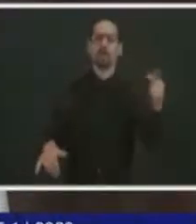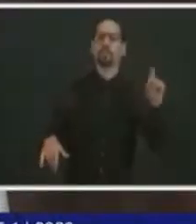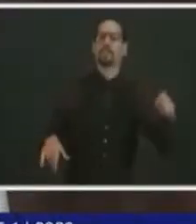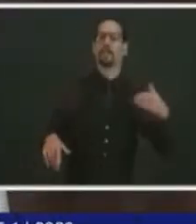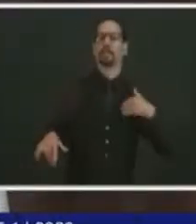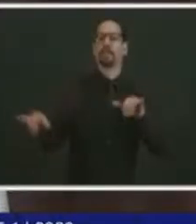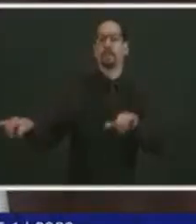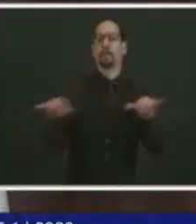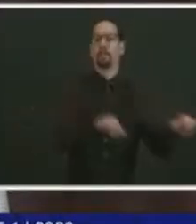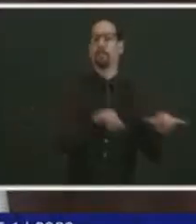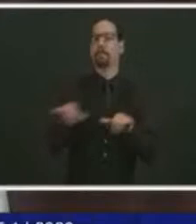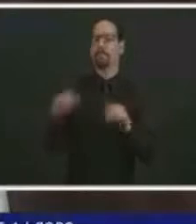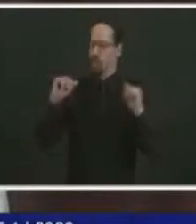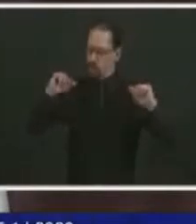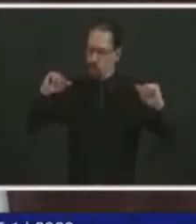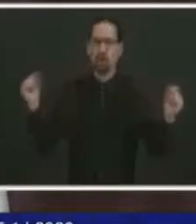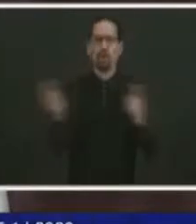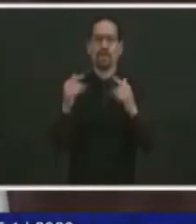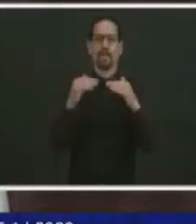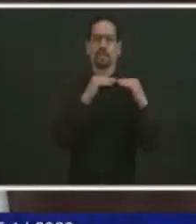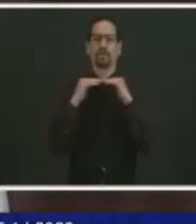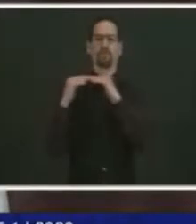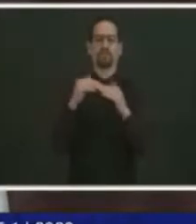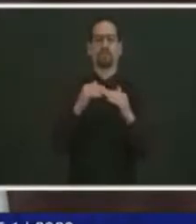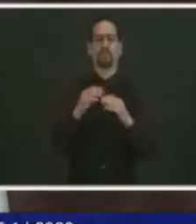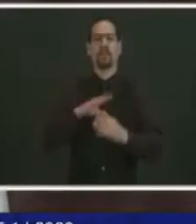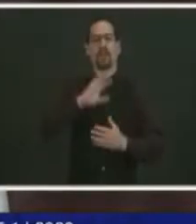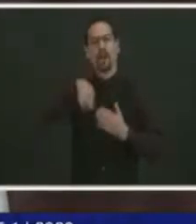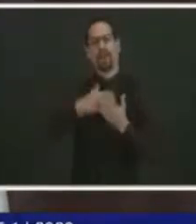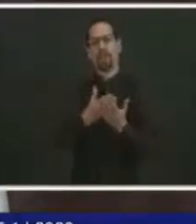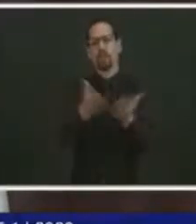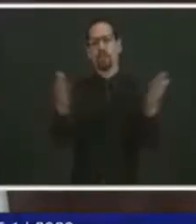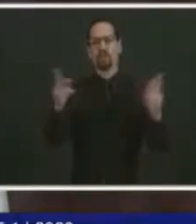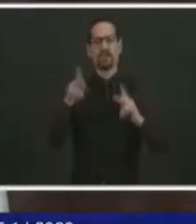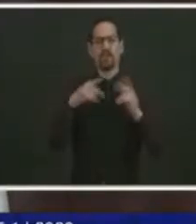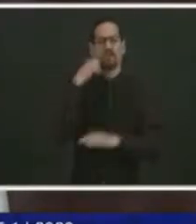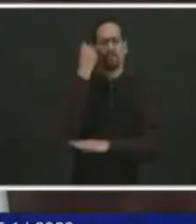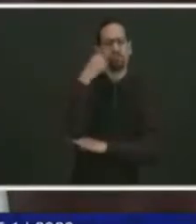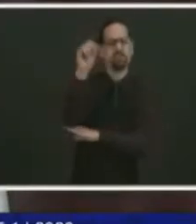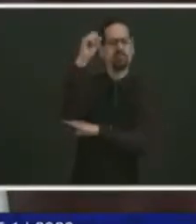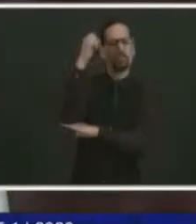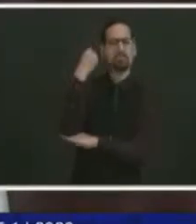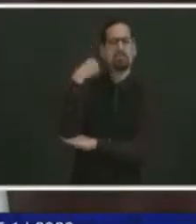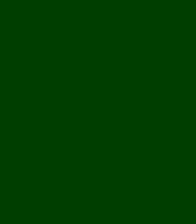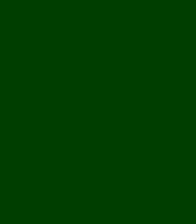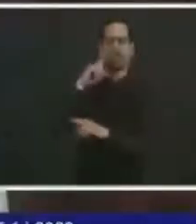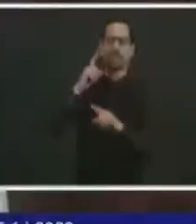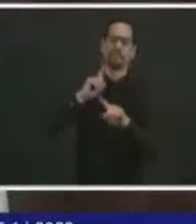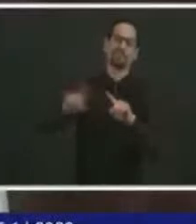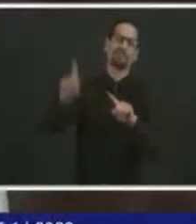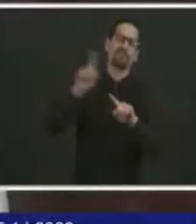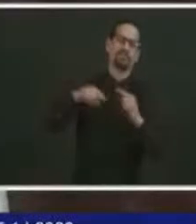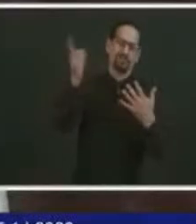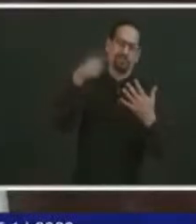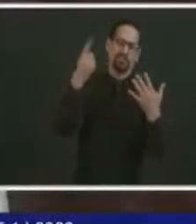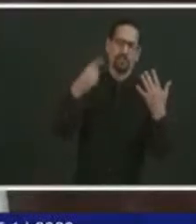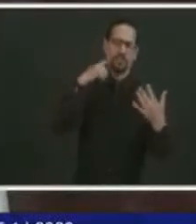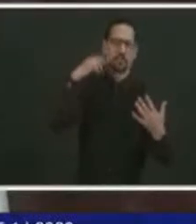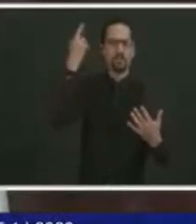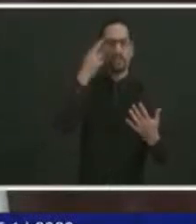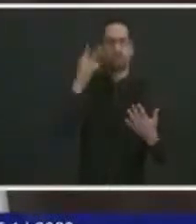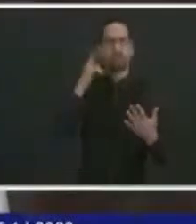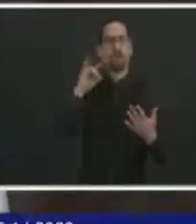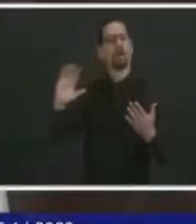the protesters who have been protesting throughout the COVID crisis for different causes, your firm right to